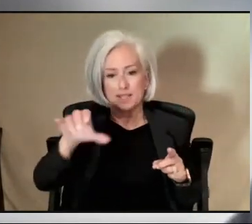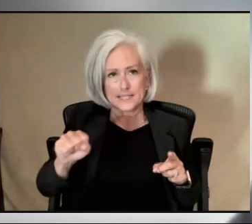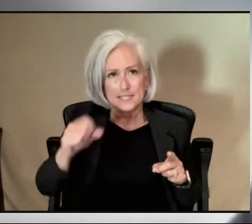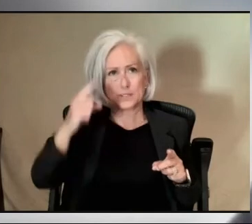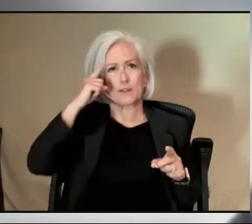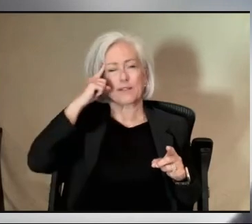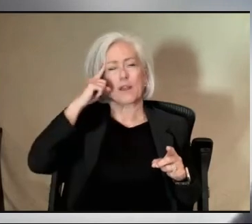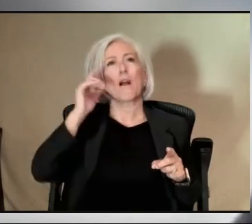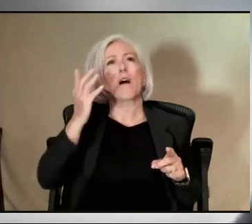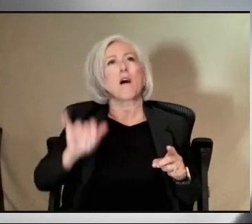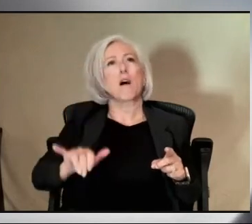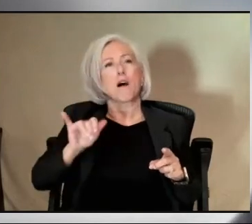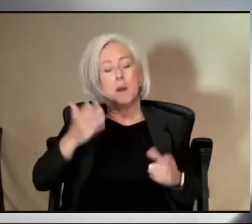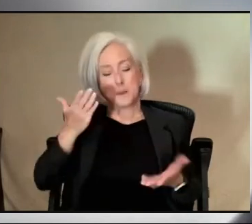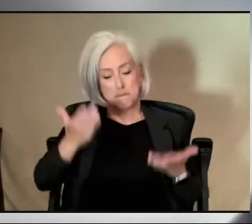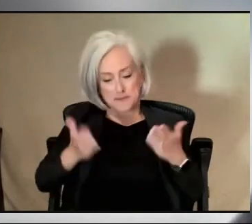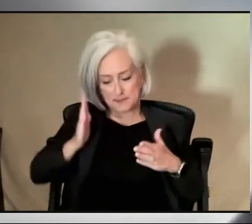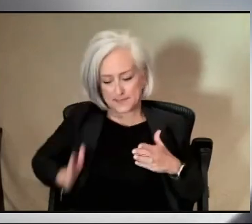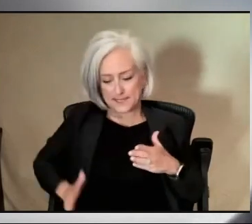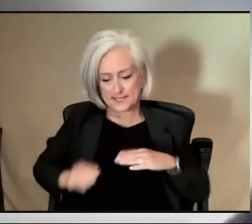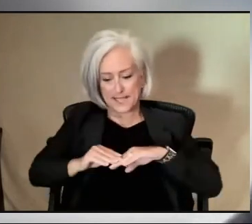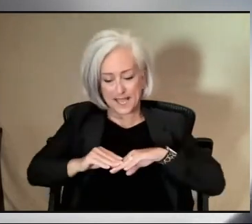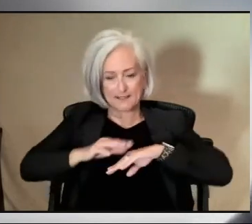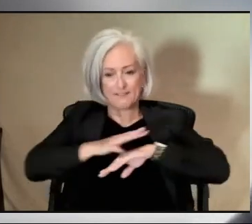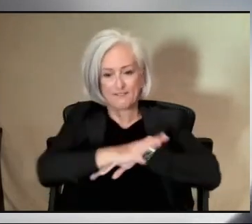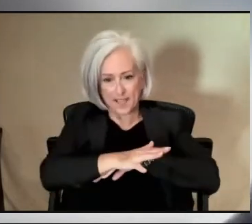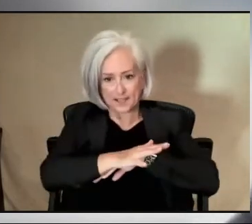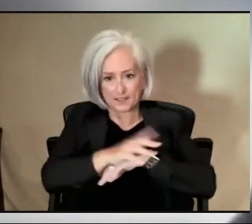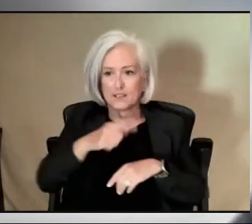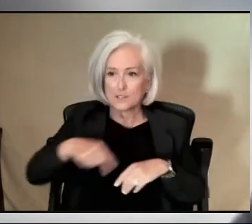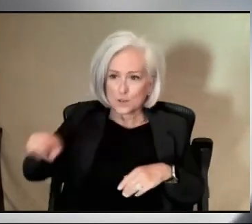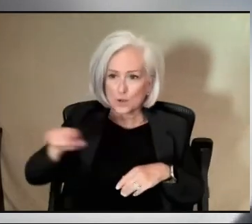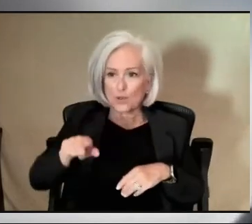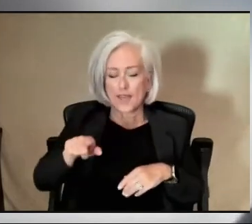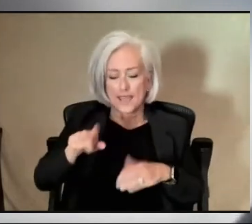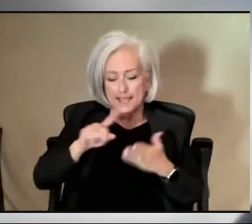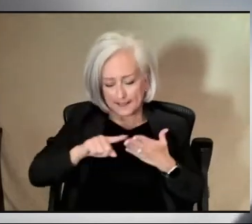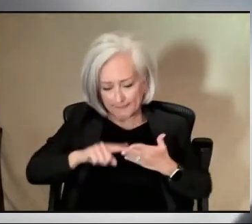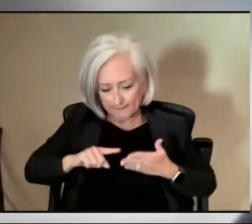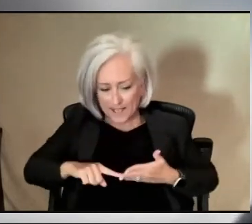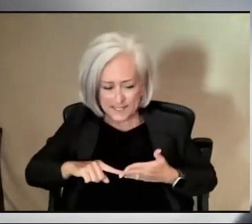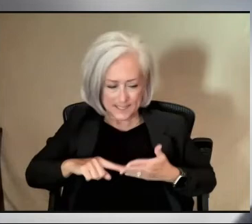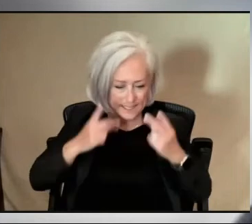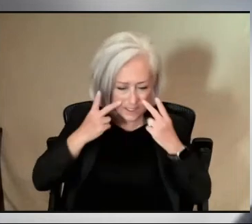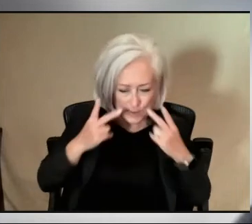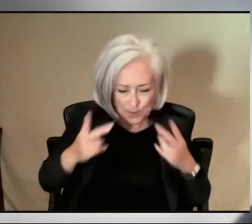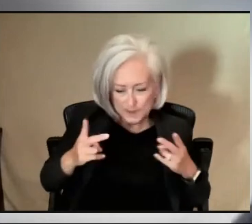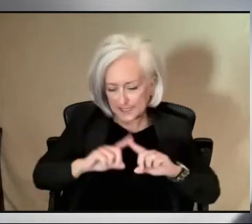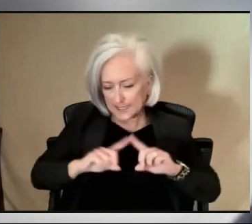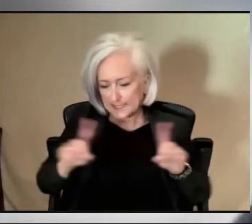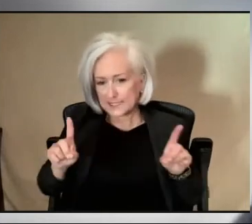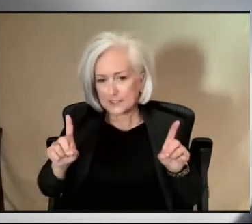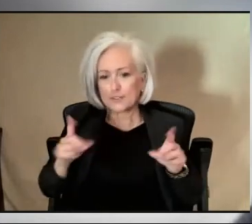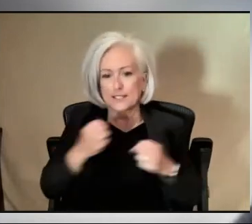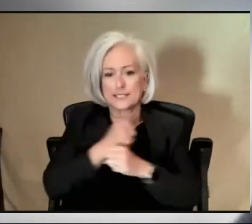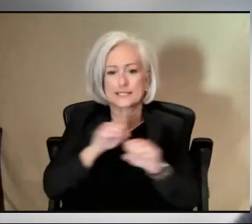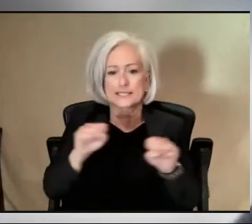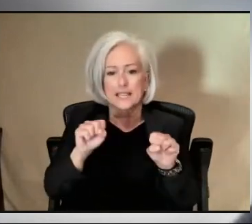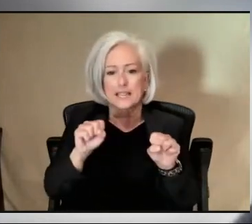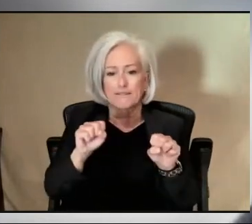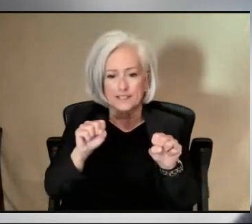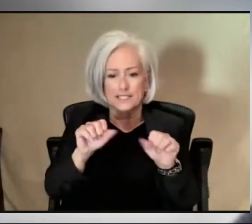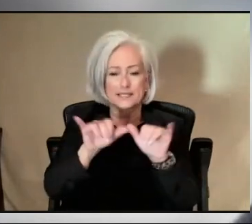they investigate using different safety surveillance systems. So, you're looking, the last study that I